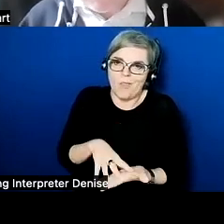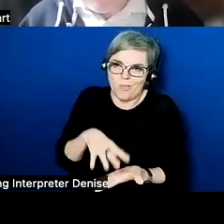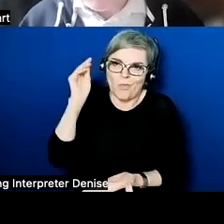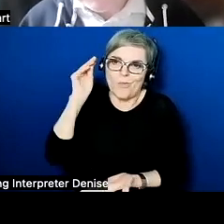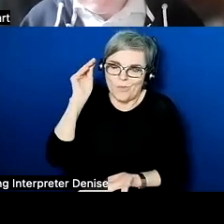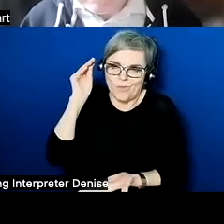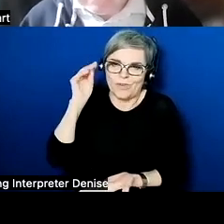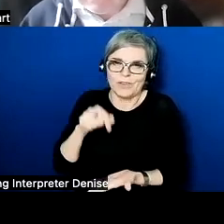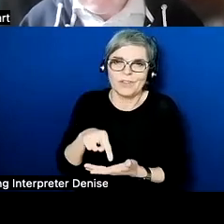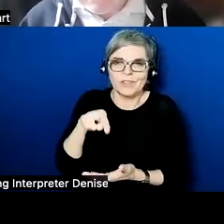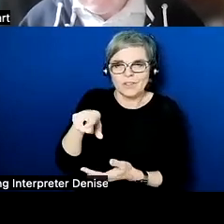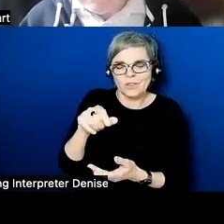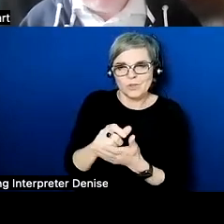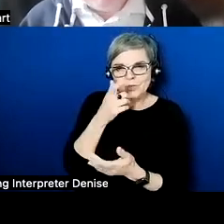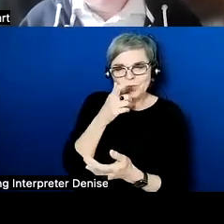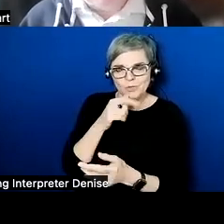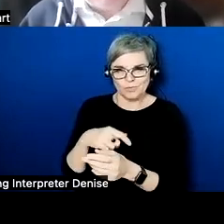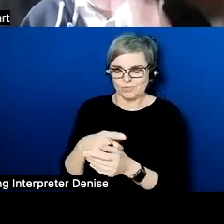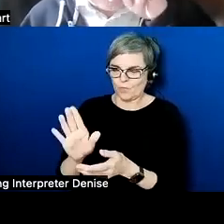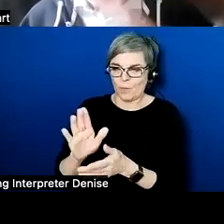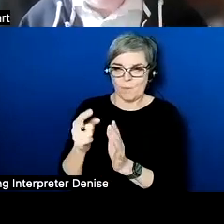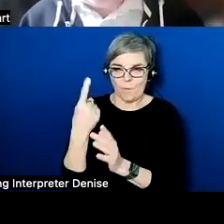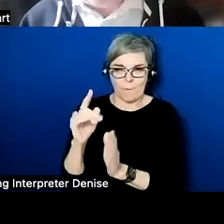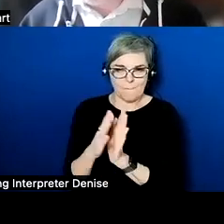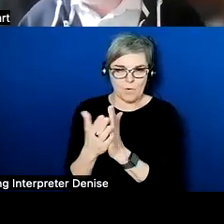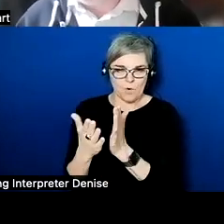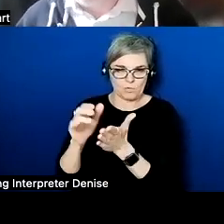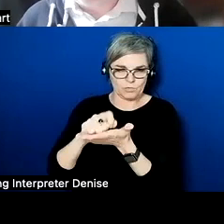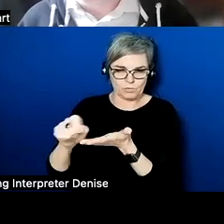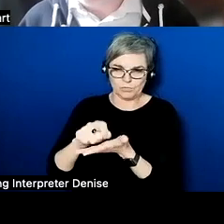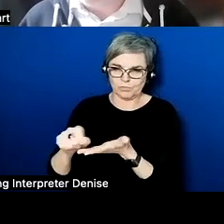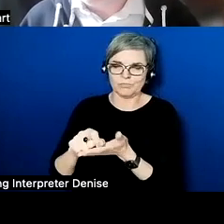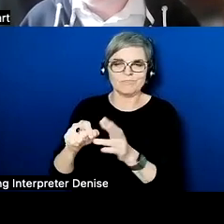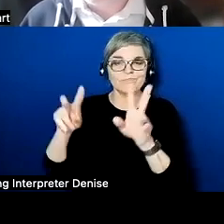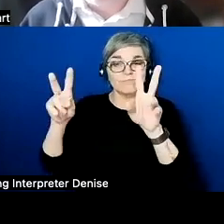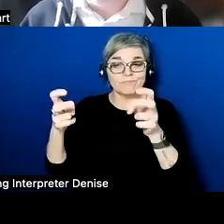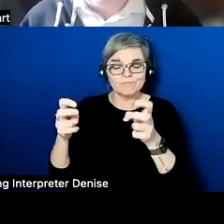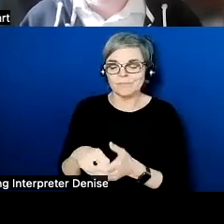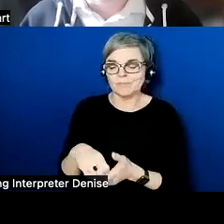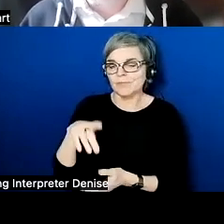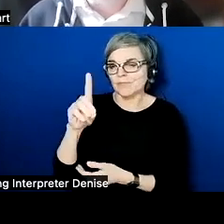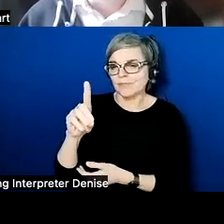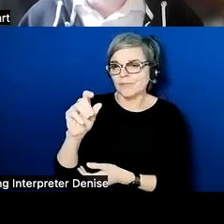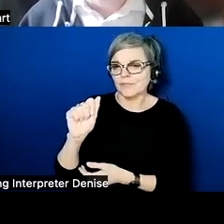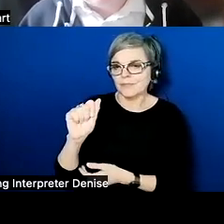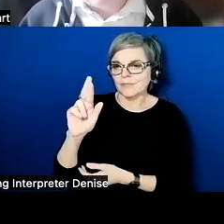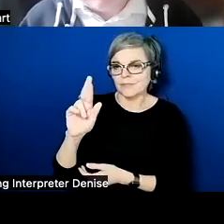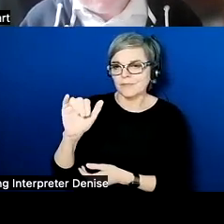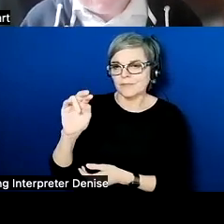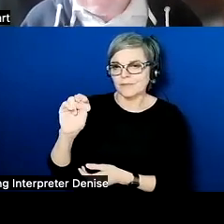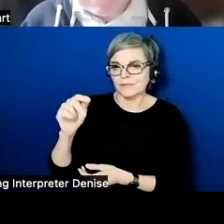she calls Daring Greatly, the Power of Vulnerability. And I think